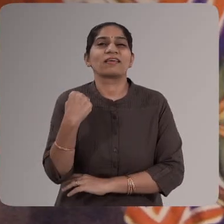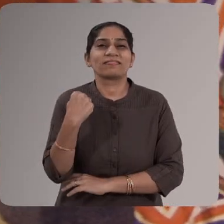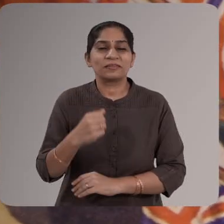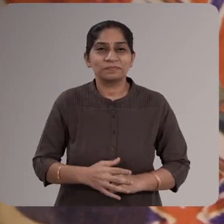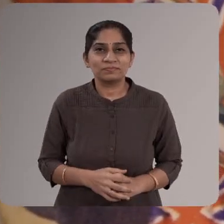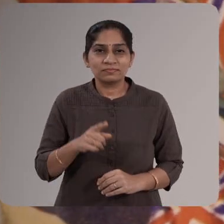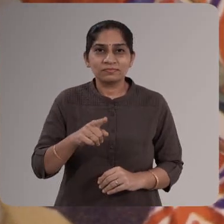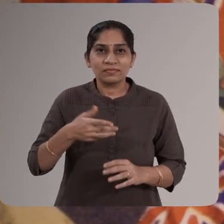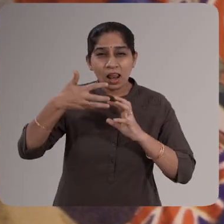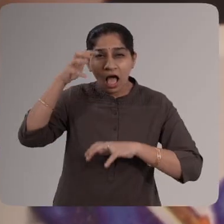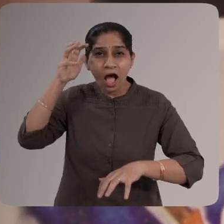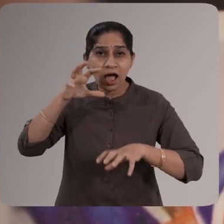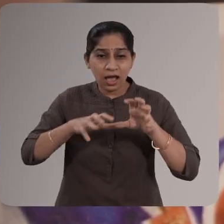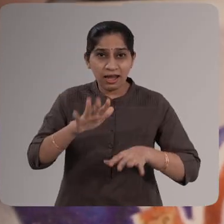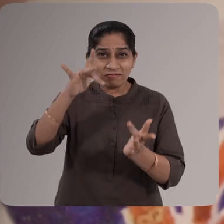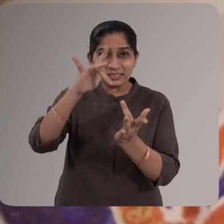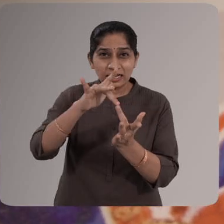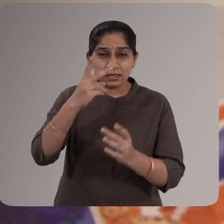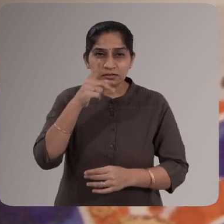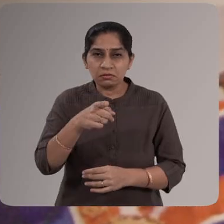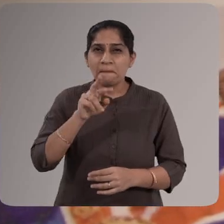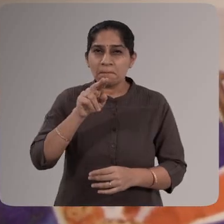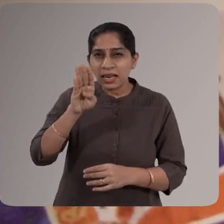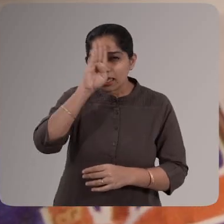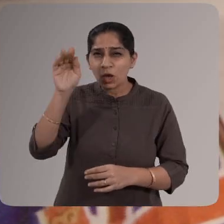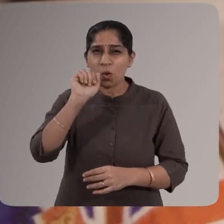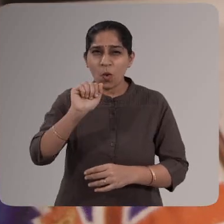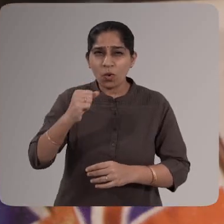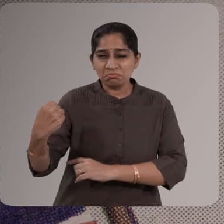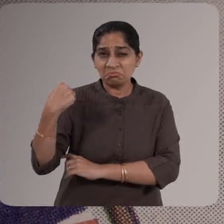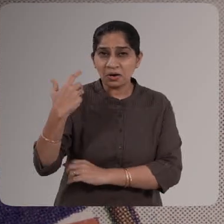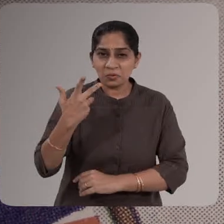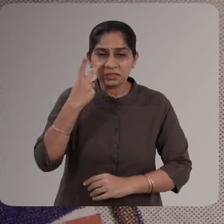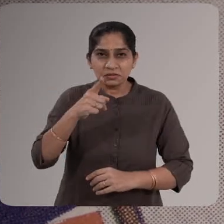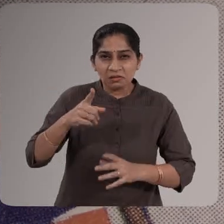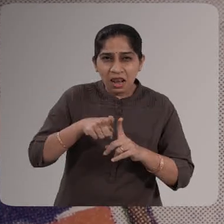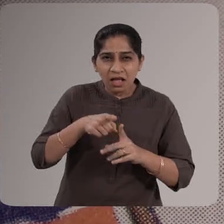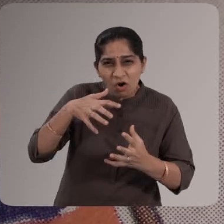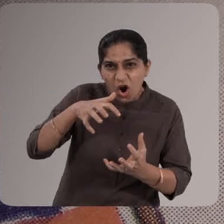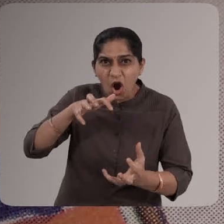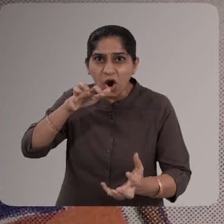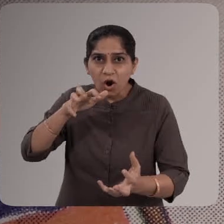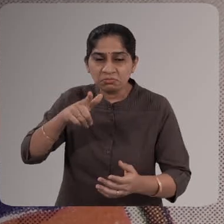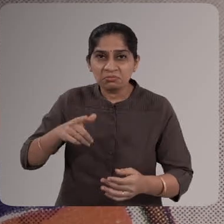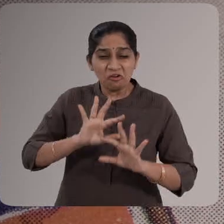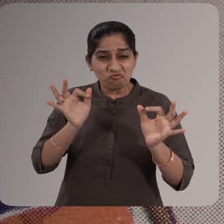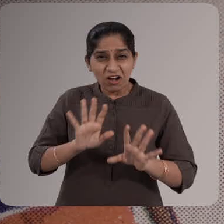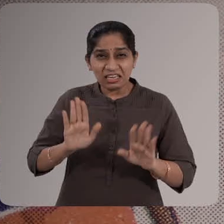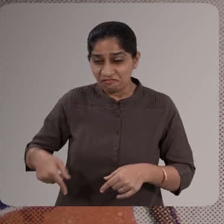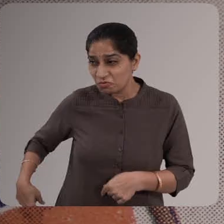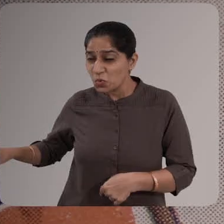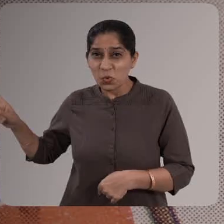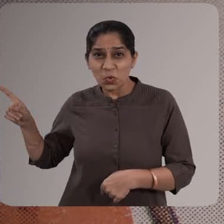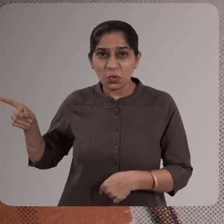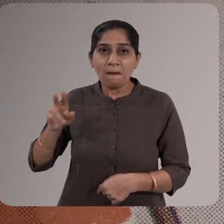is strength. The lion in the centre represents the regal might of the King Emperor, roaring and frisking his tail. He is ready